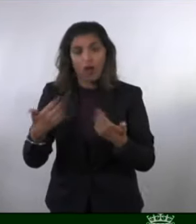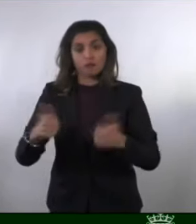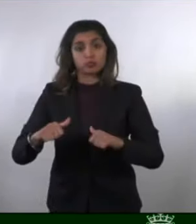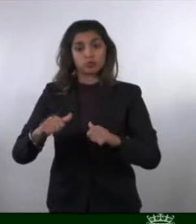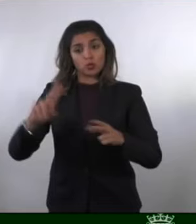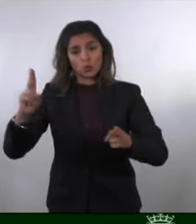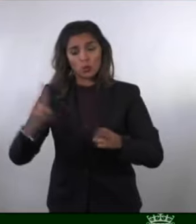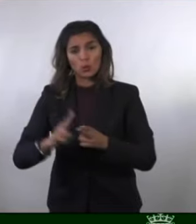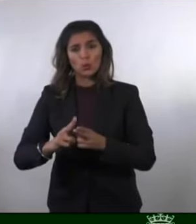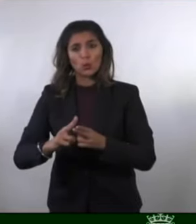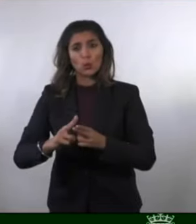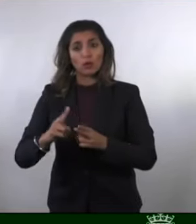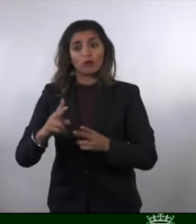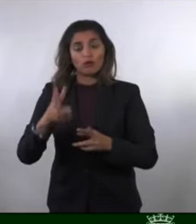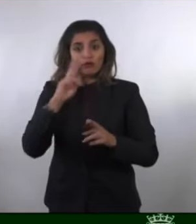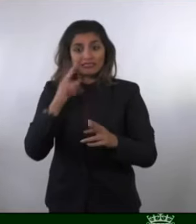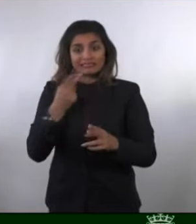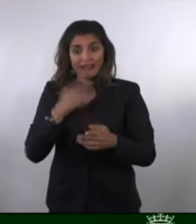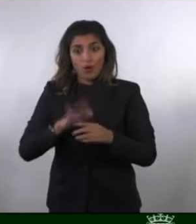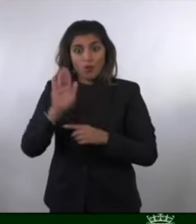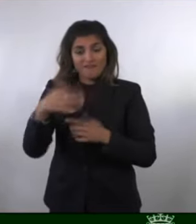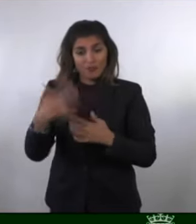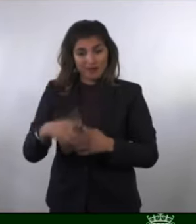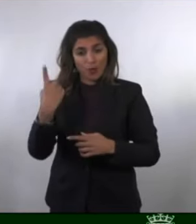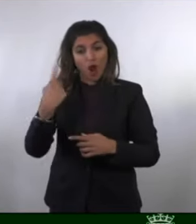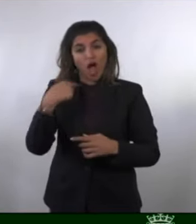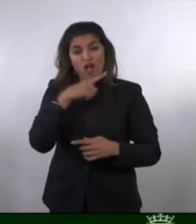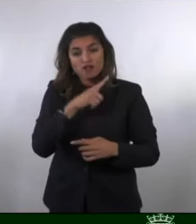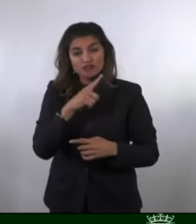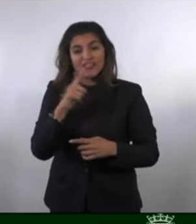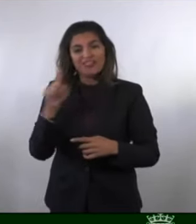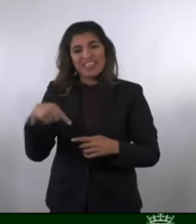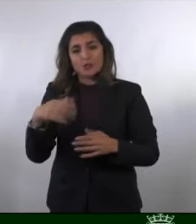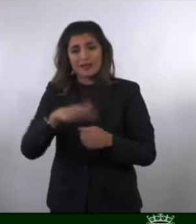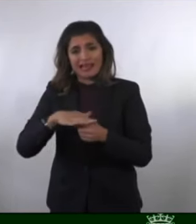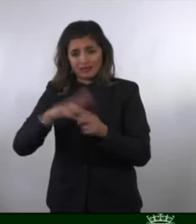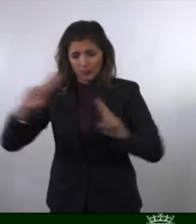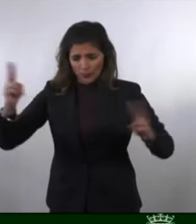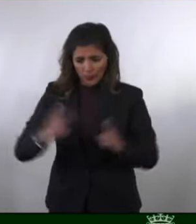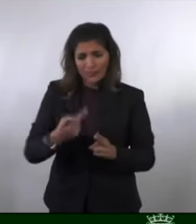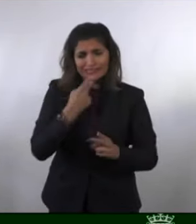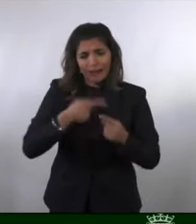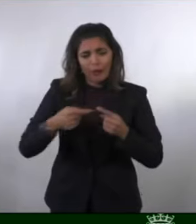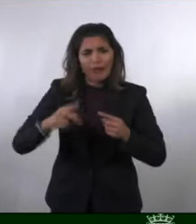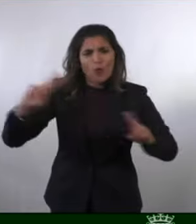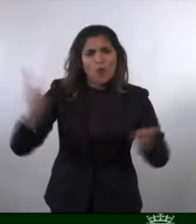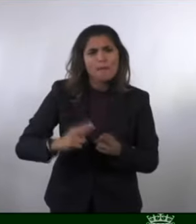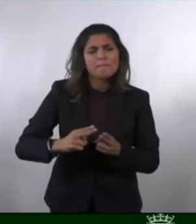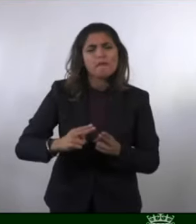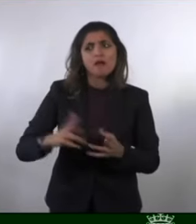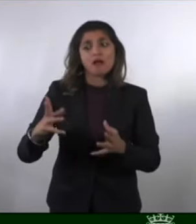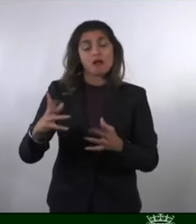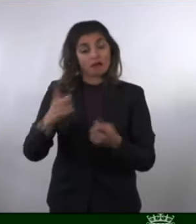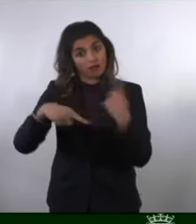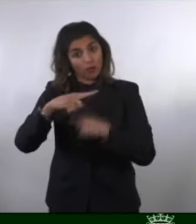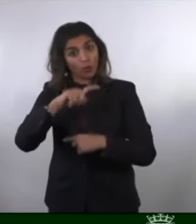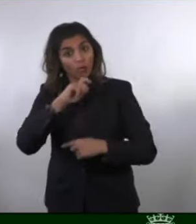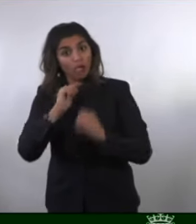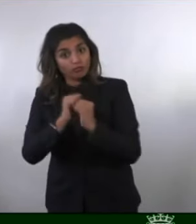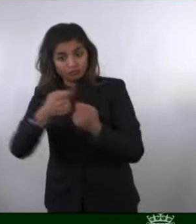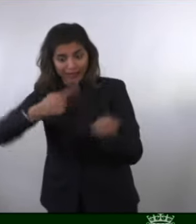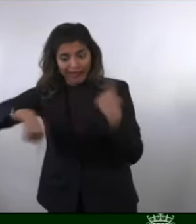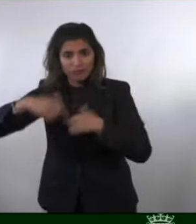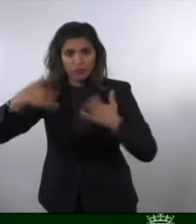by 100,000 cases in the last week. So will my right honourable friend consider the approach made today by Stoke-on-Trent City Council